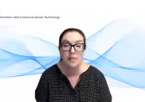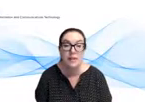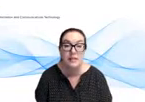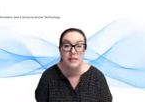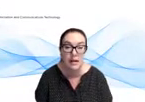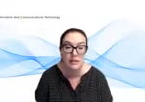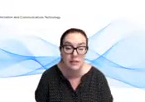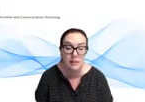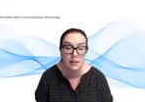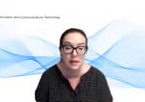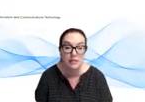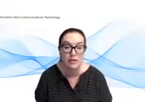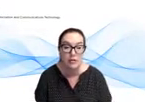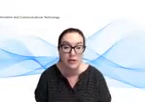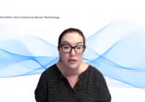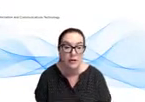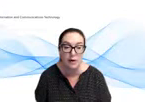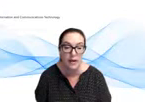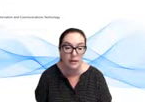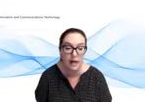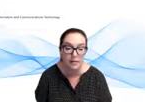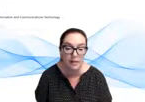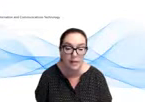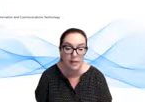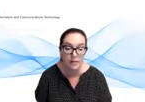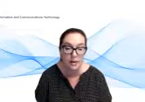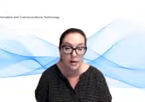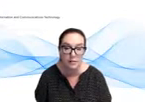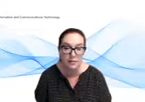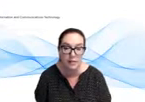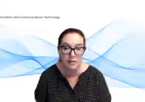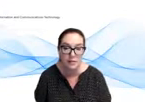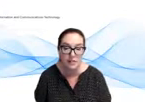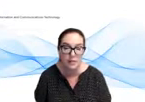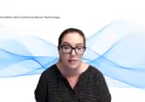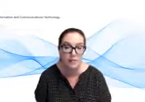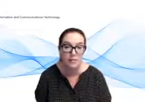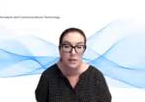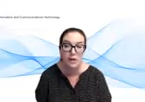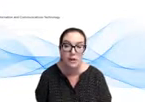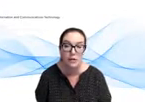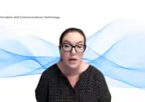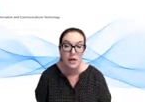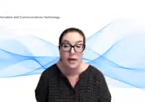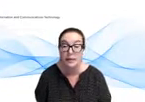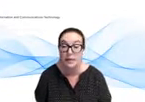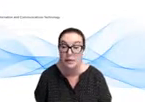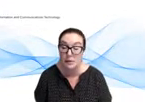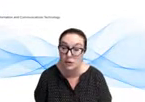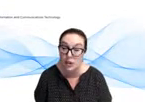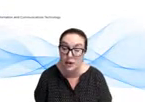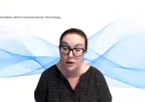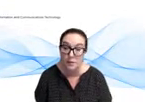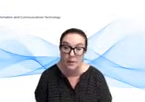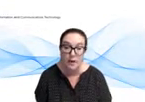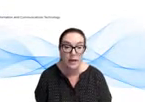So some of these accessibility features that are already live in your Office 365 platforms include